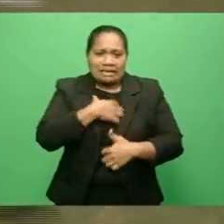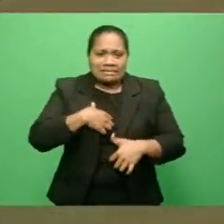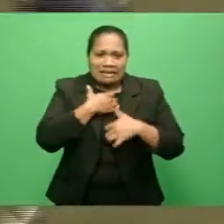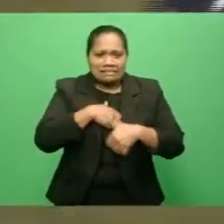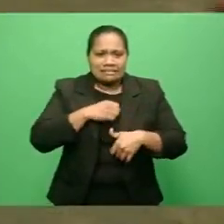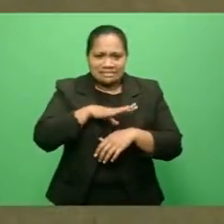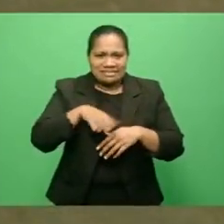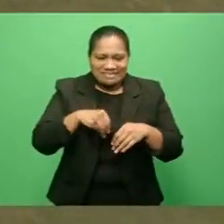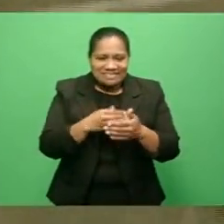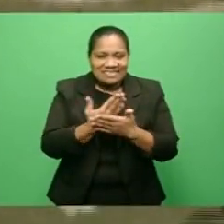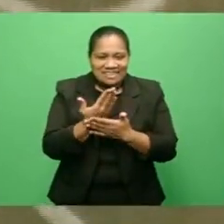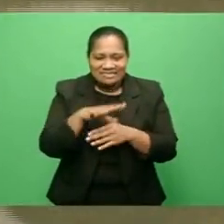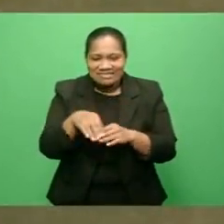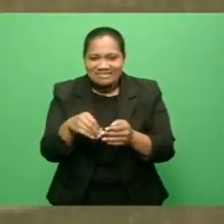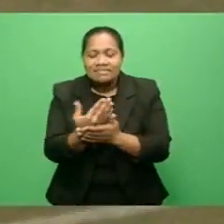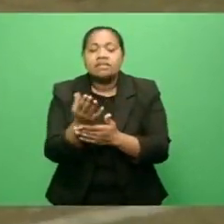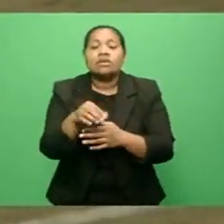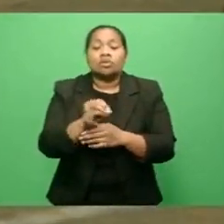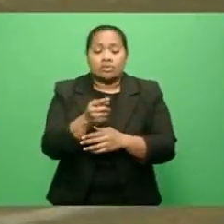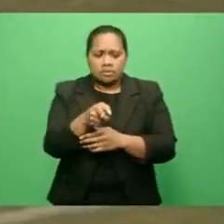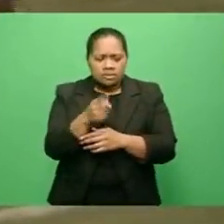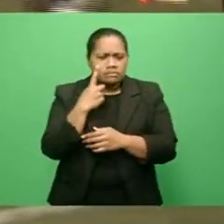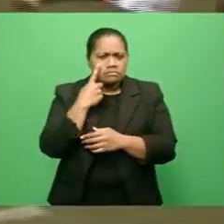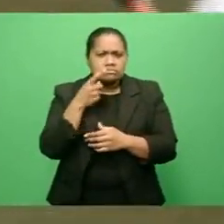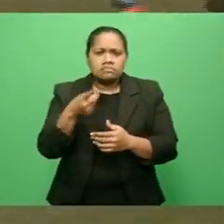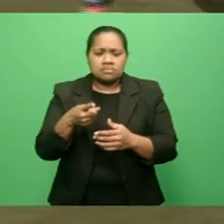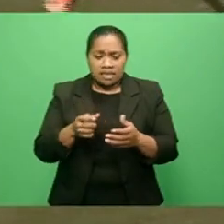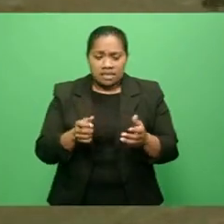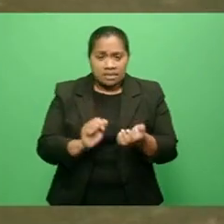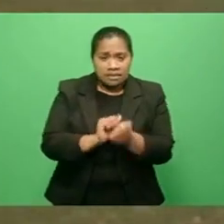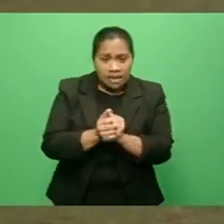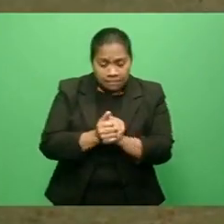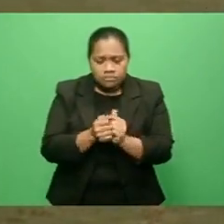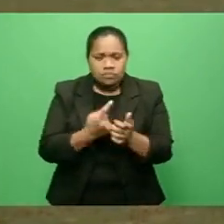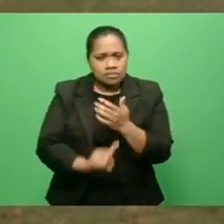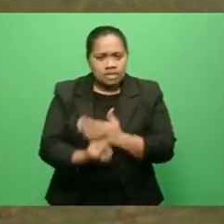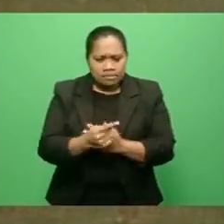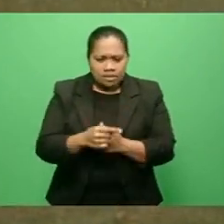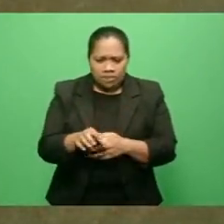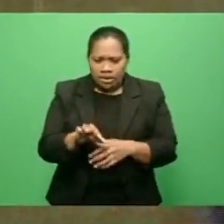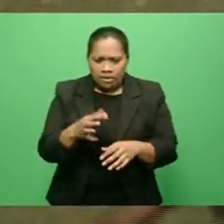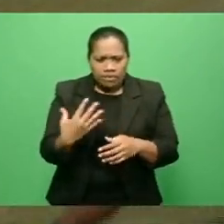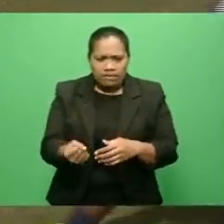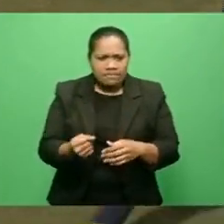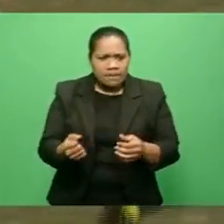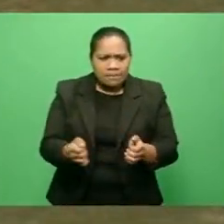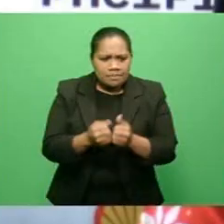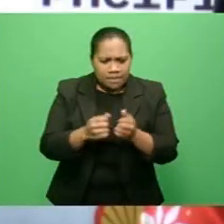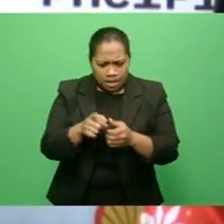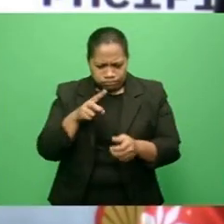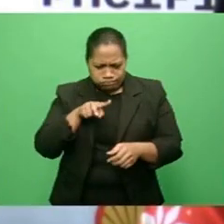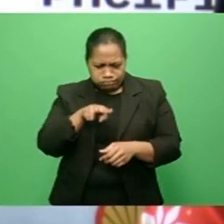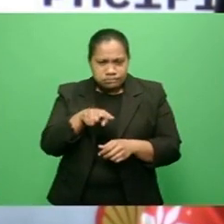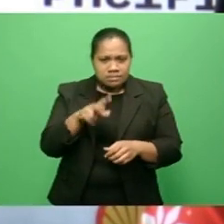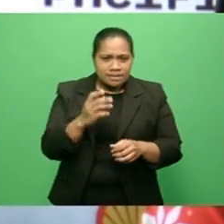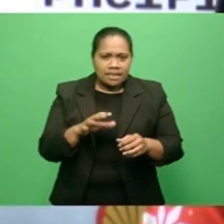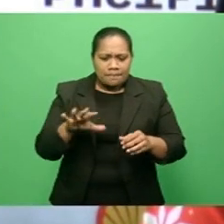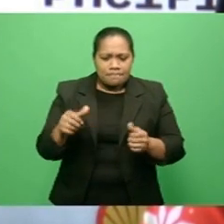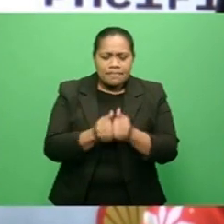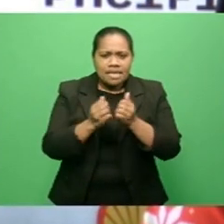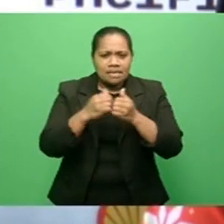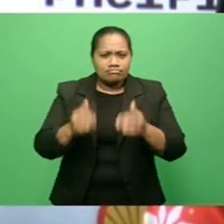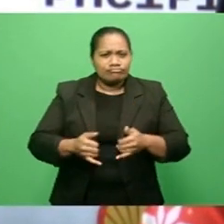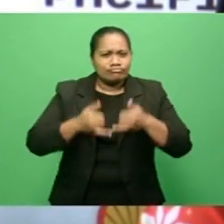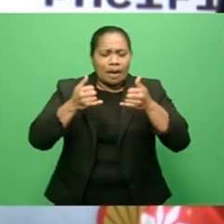that the tournament itself has brought out many champion players, and that's why we are very proud